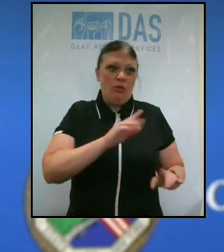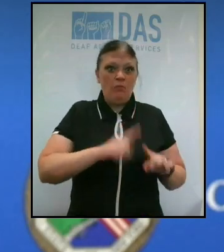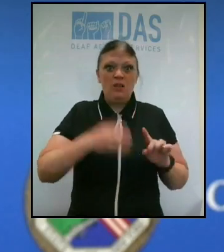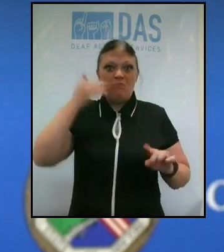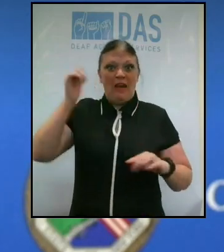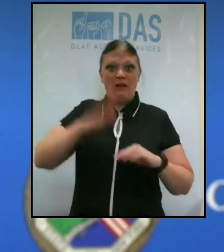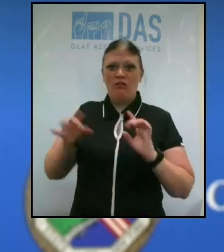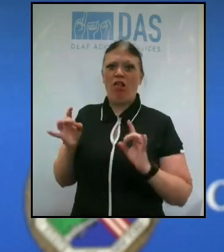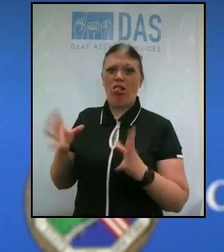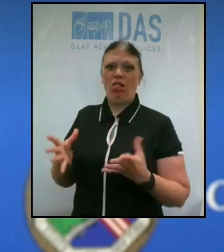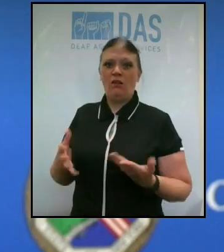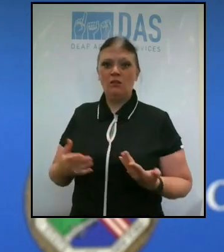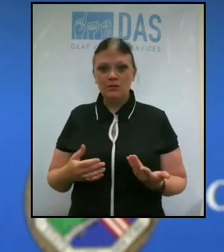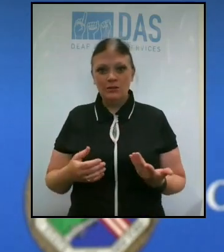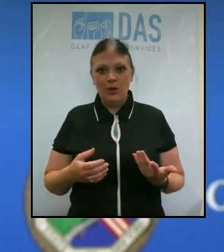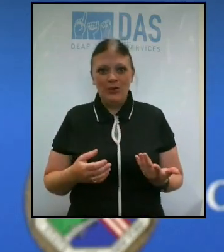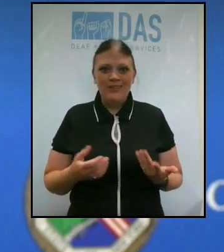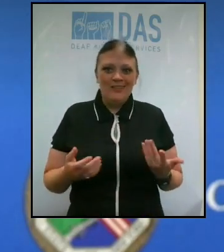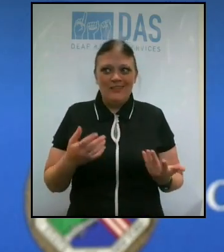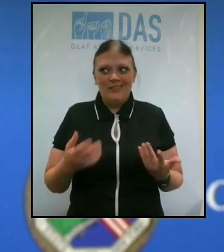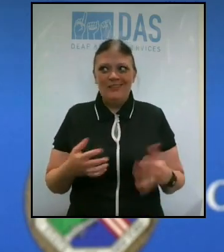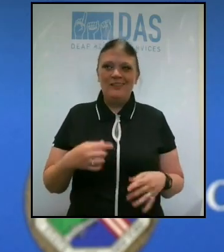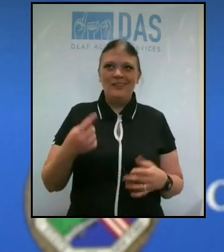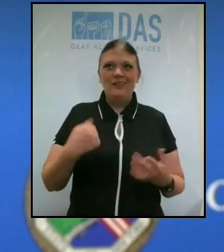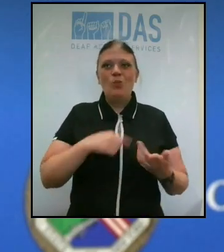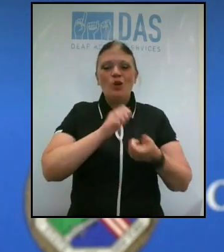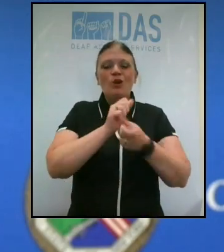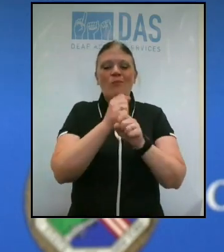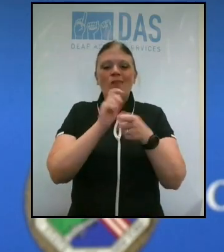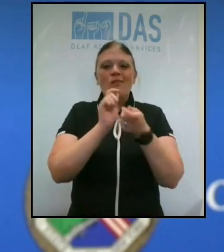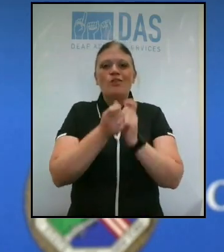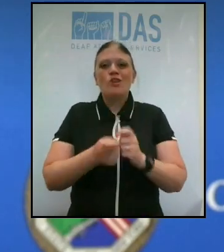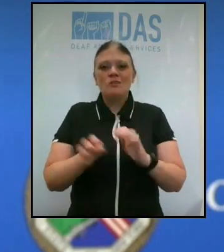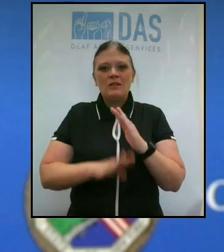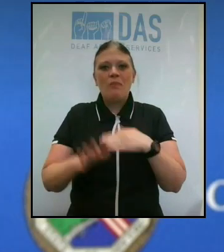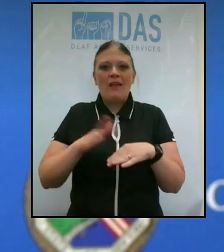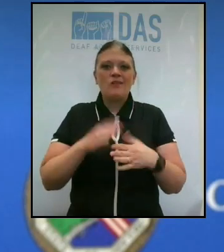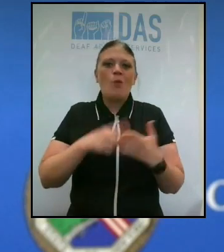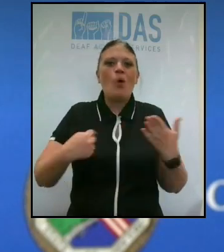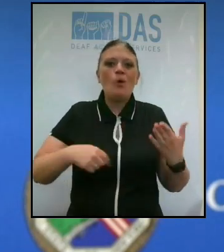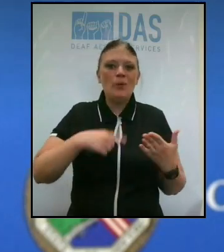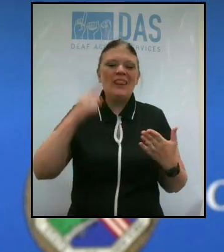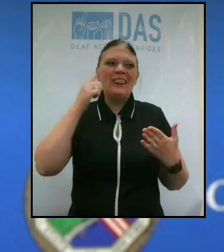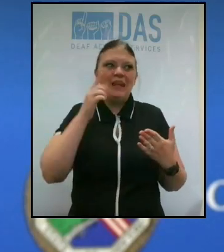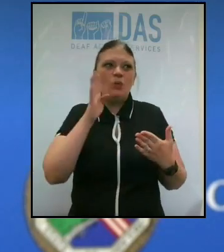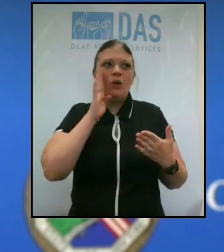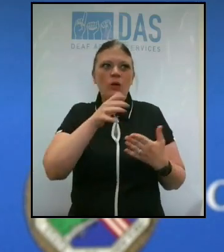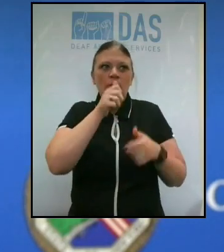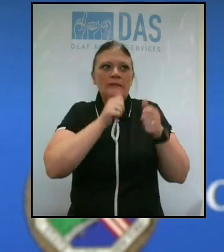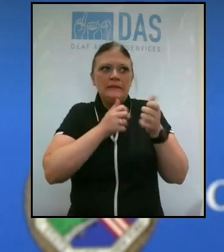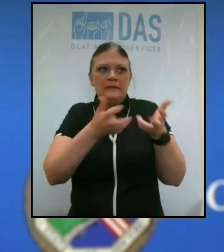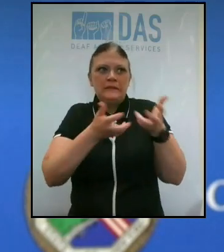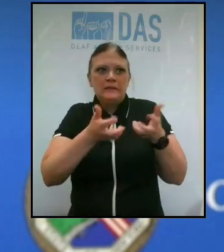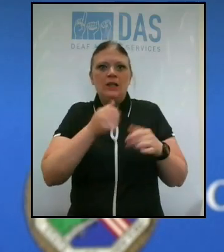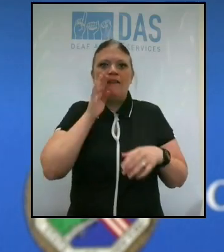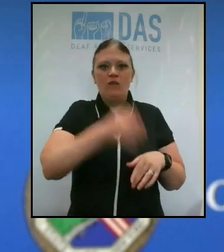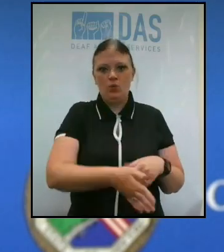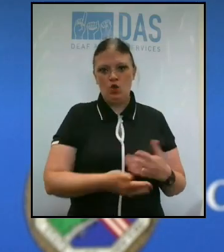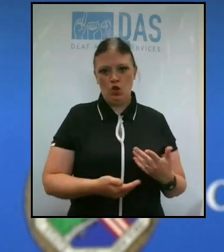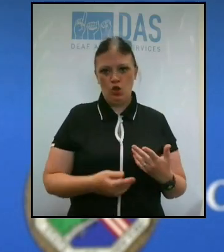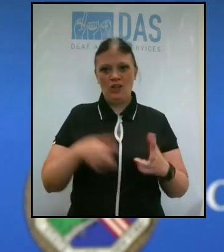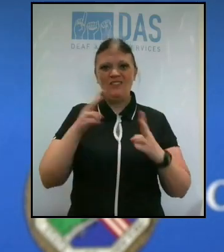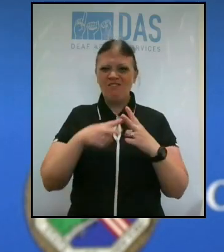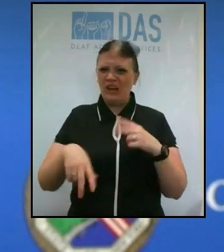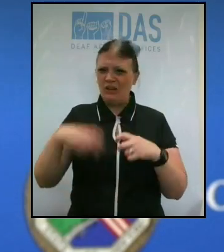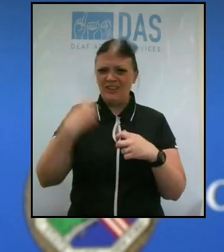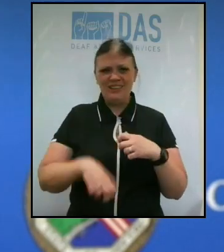horrible. So we're making adjustments based on what we think we'll be dealing with in the future. It's very